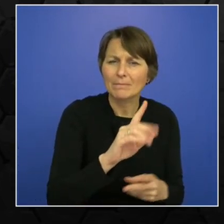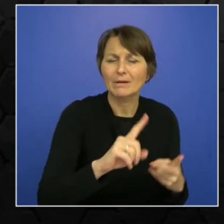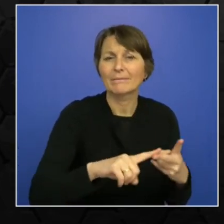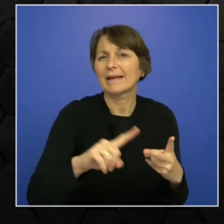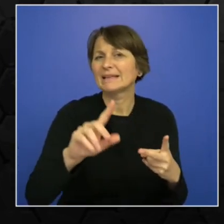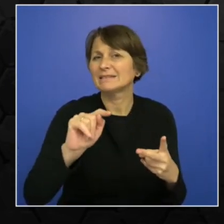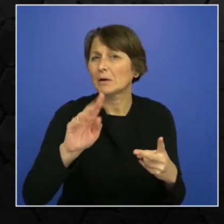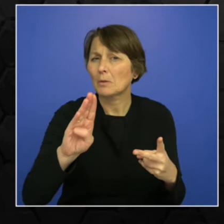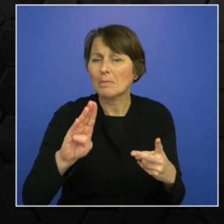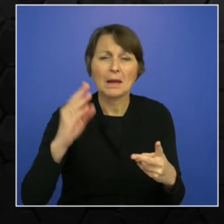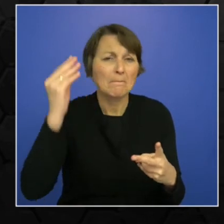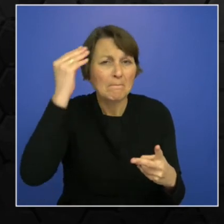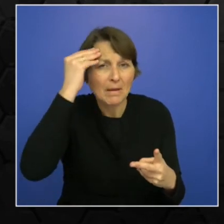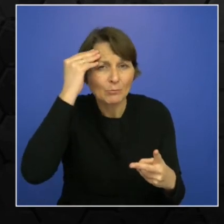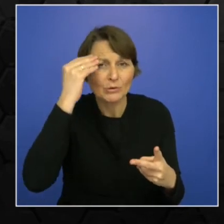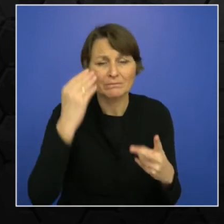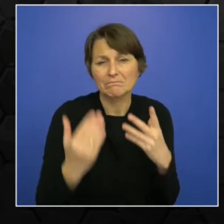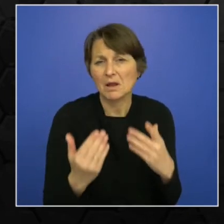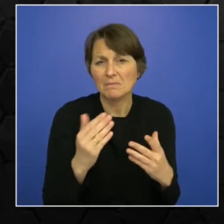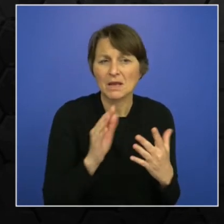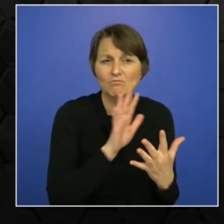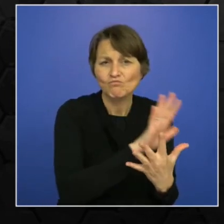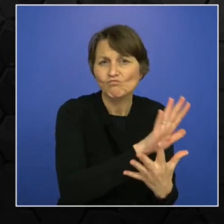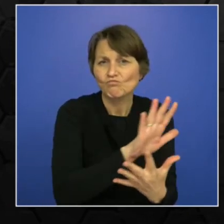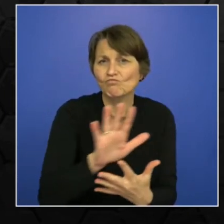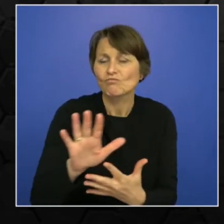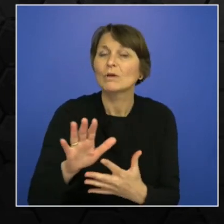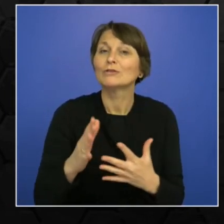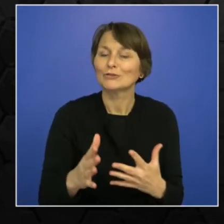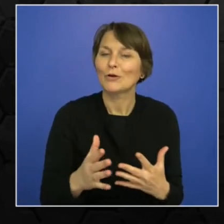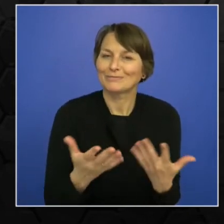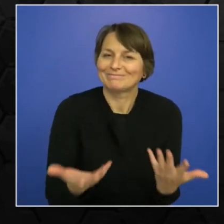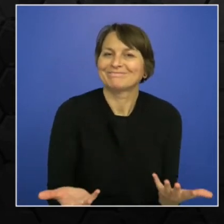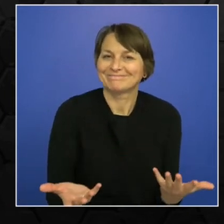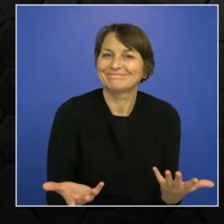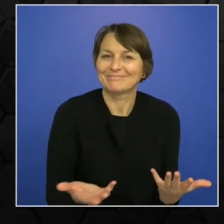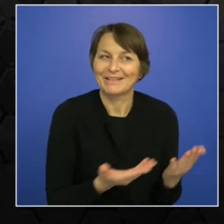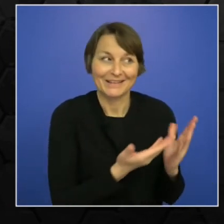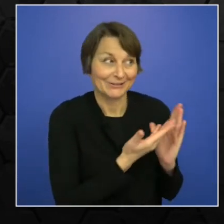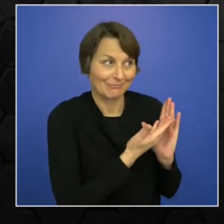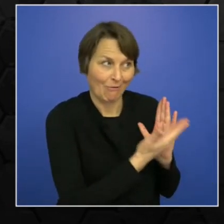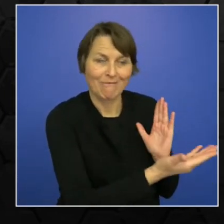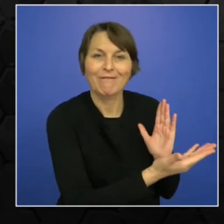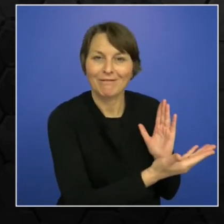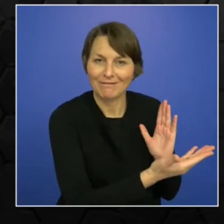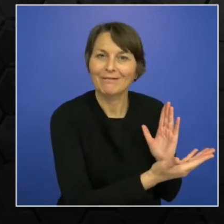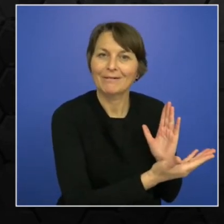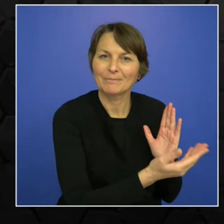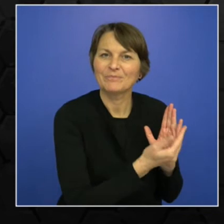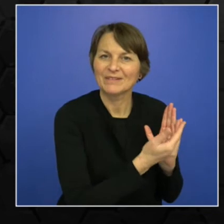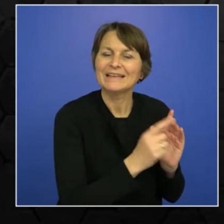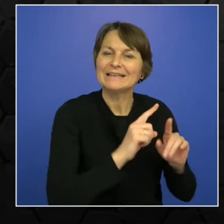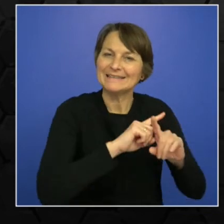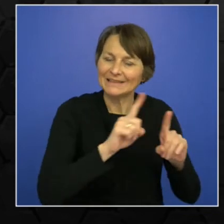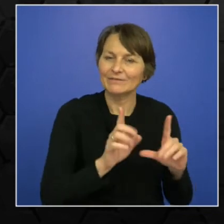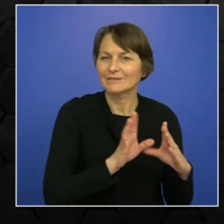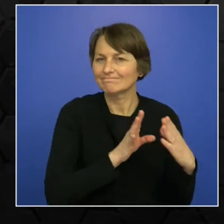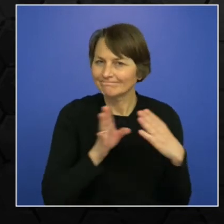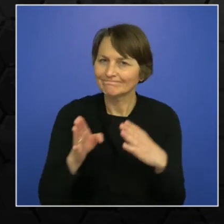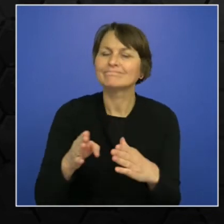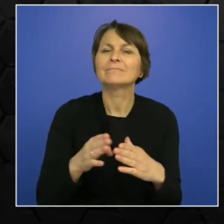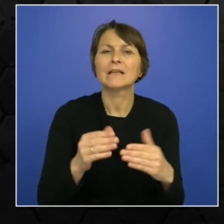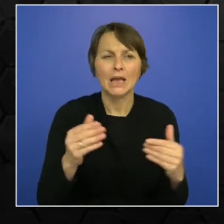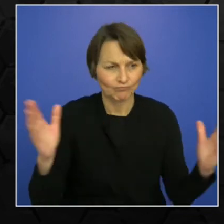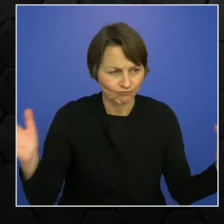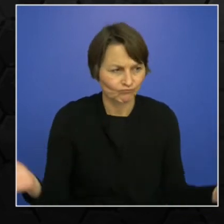maybe. So that is the reason behind doing all these techniques, to actually enable deep learning algorithms